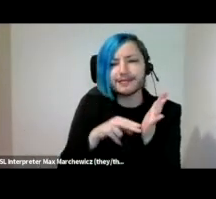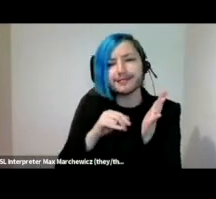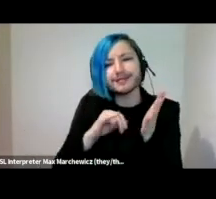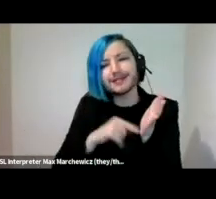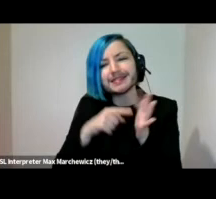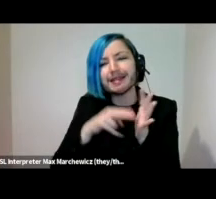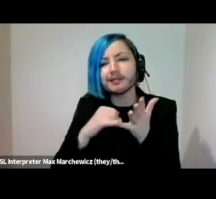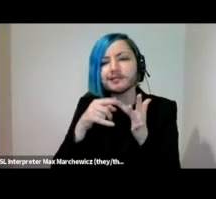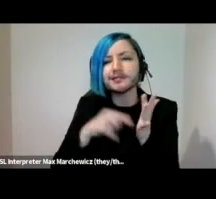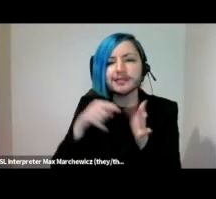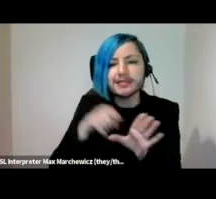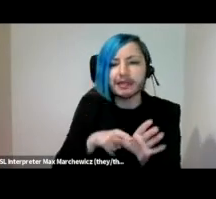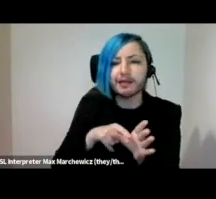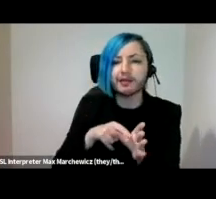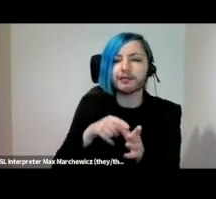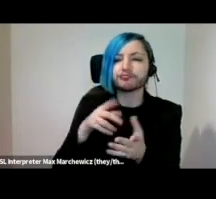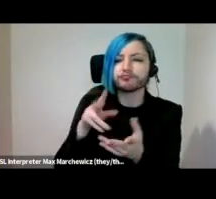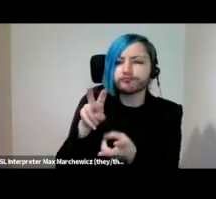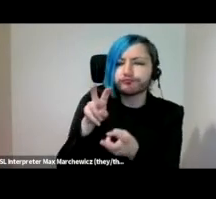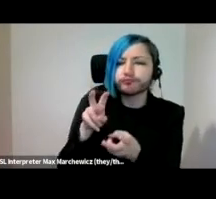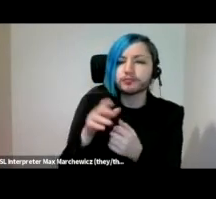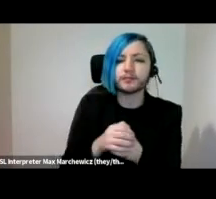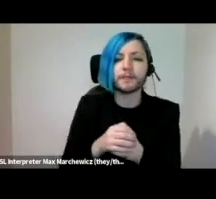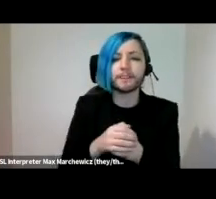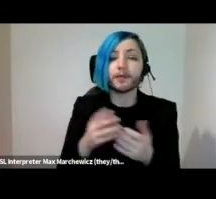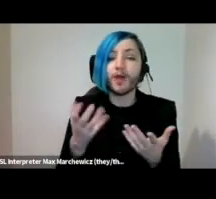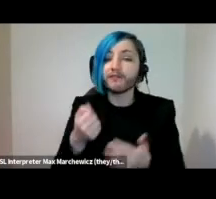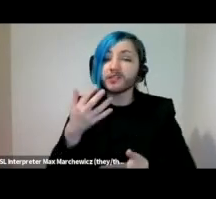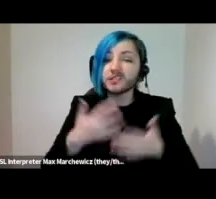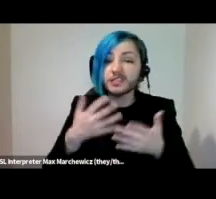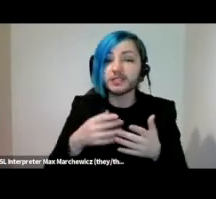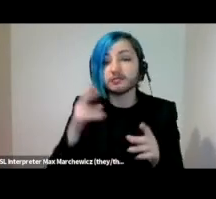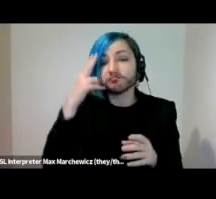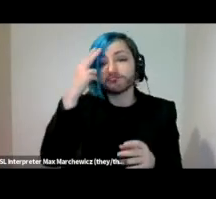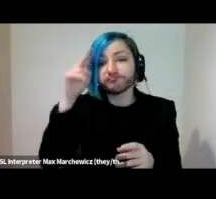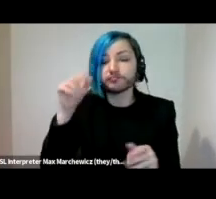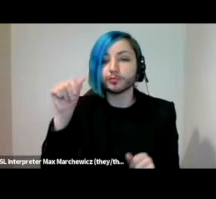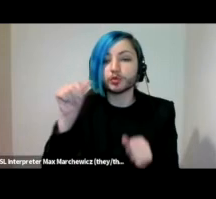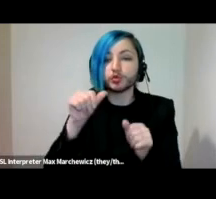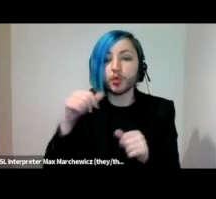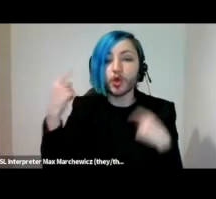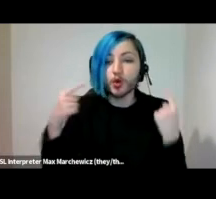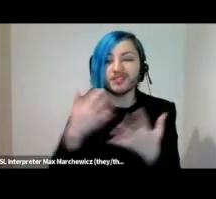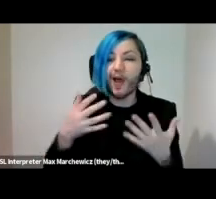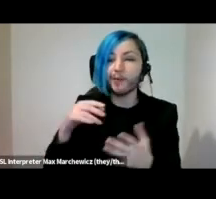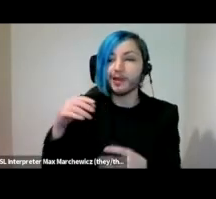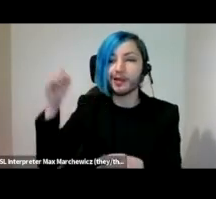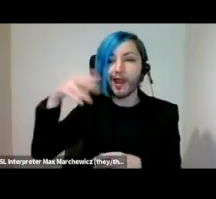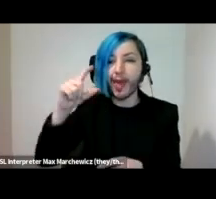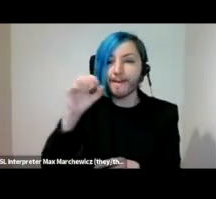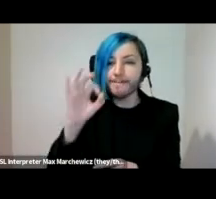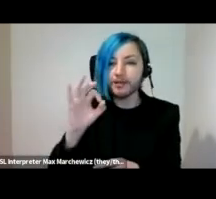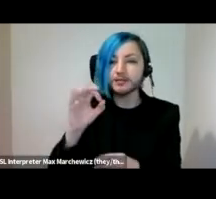there are counting statistics, what we call shot noise, in terms of the number of photons counted, that start